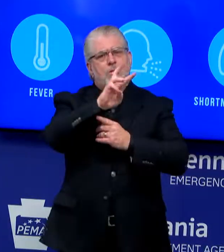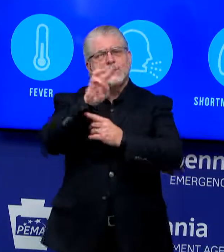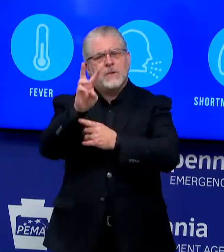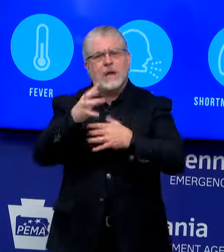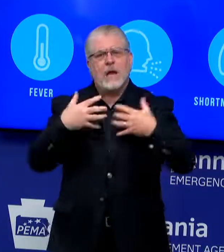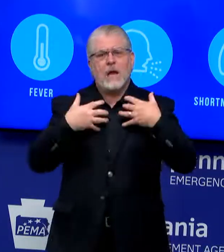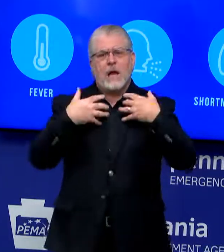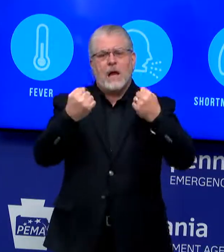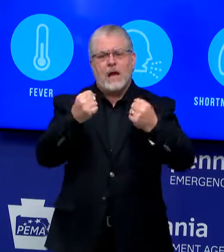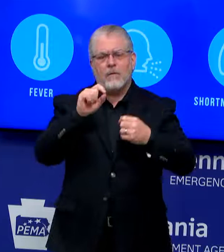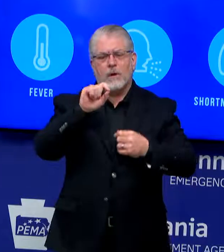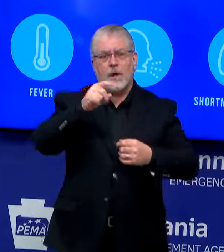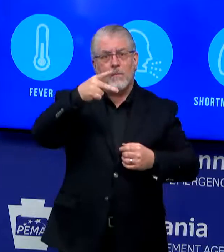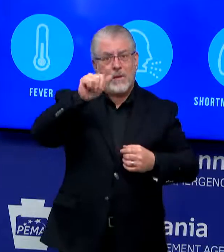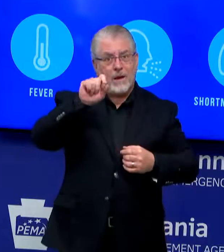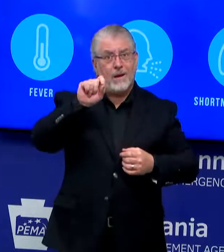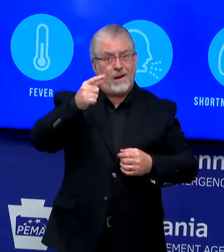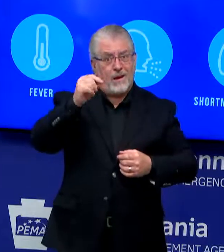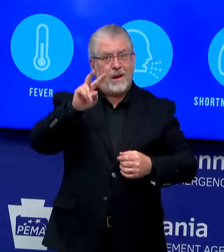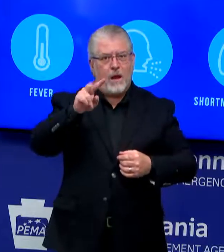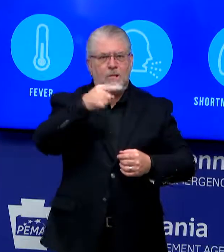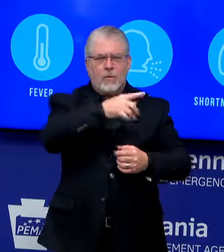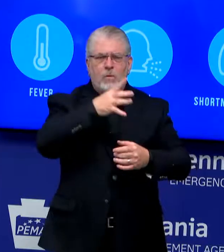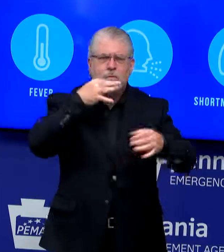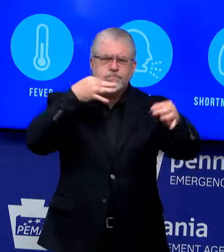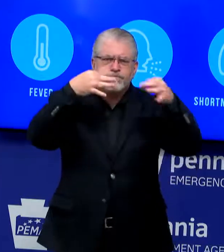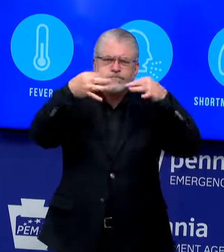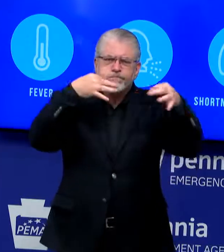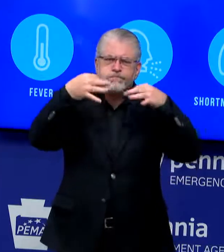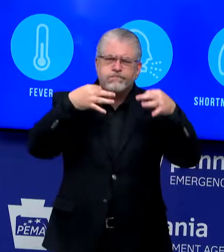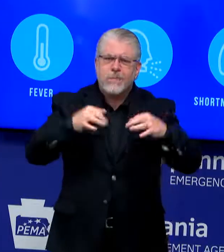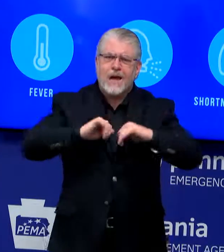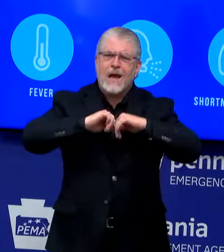And those will be posted today on our website.